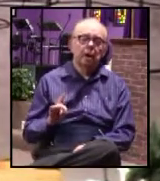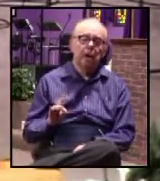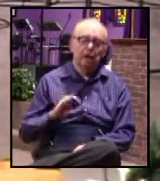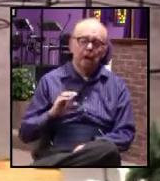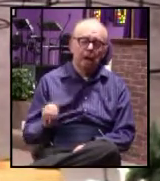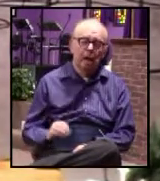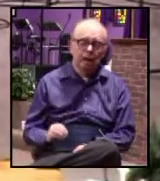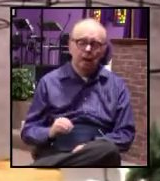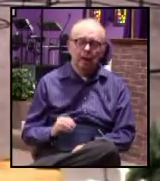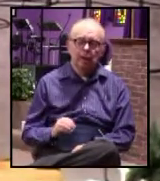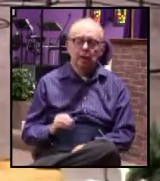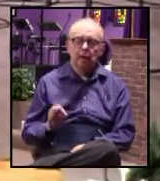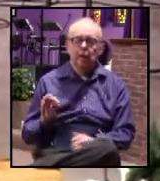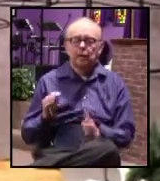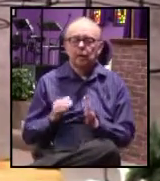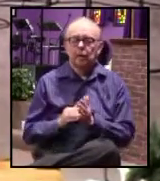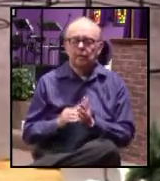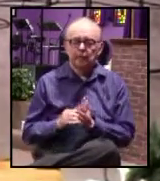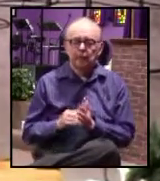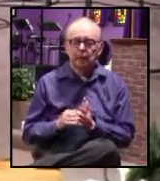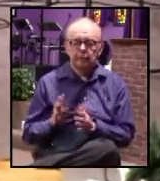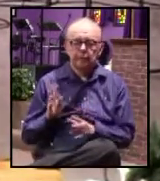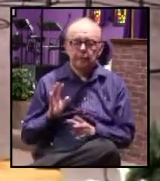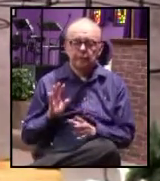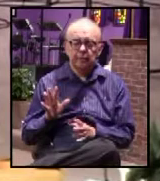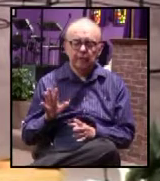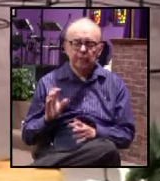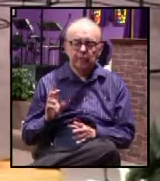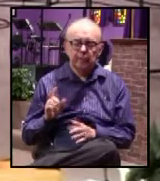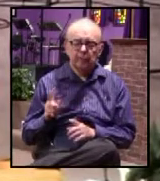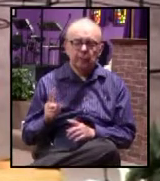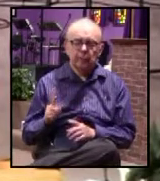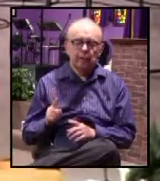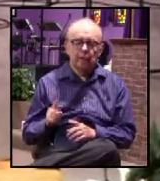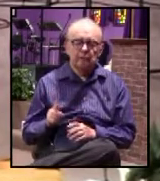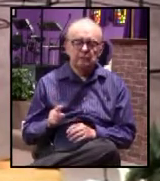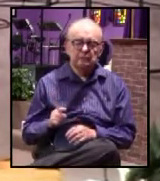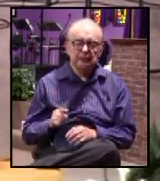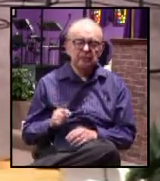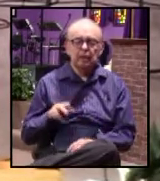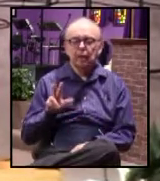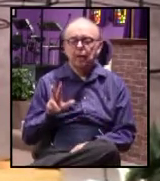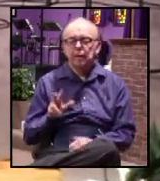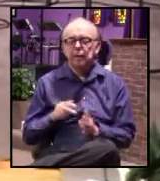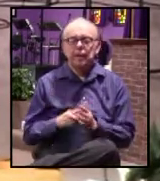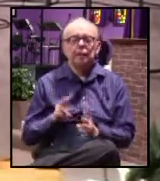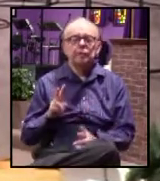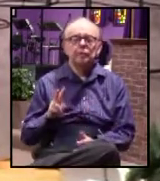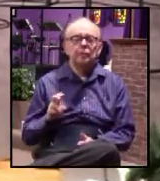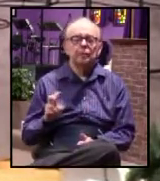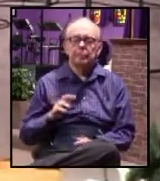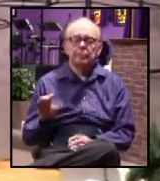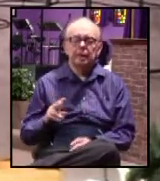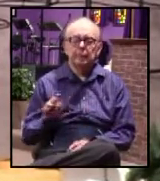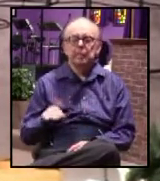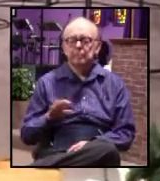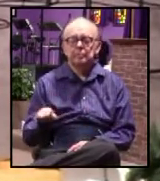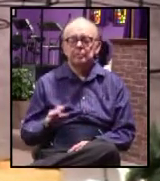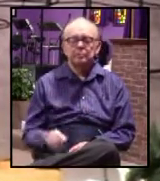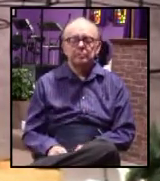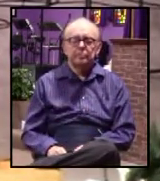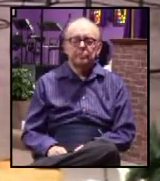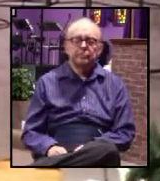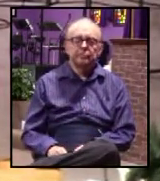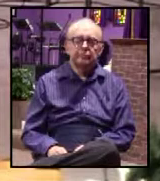80% of 4,551 people is roughly 3,200 people. A little bit more,